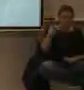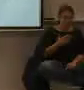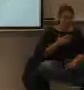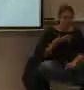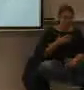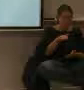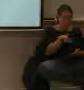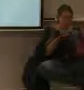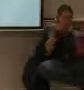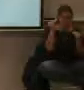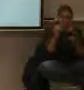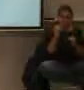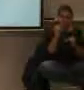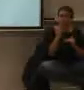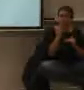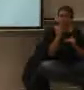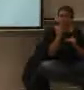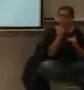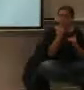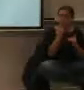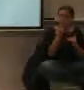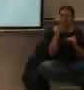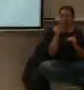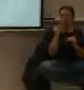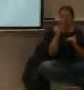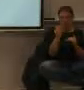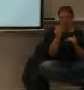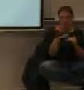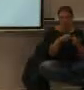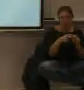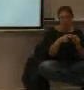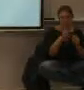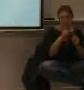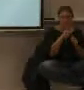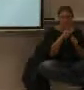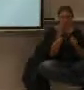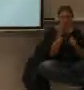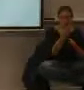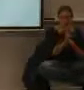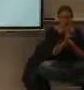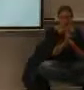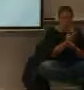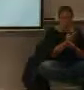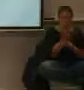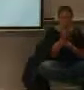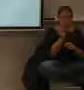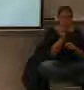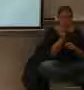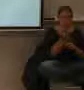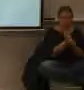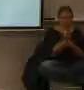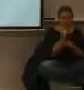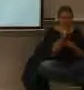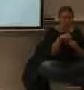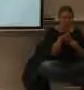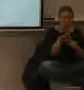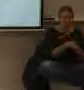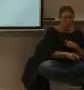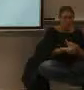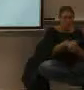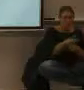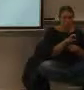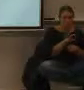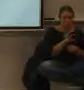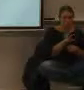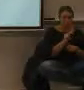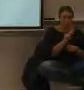or? Yeah, the problem is that if you use it, it's hard not to have it be at low concentrations everywhere. But yeah, he